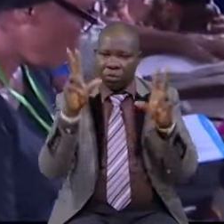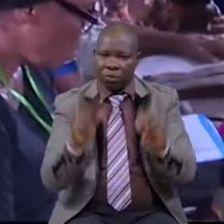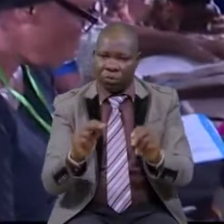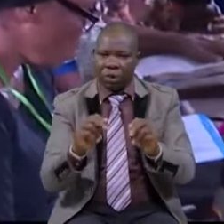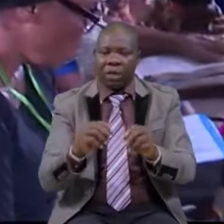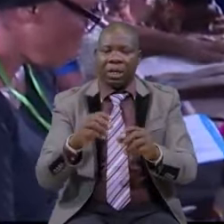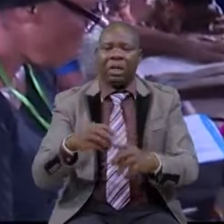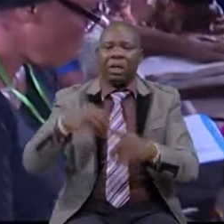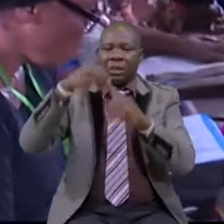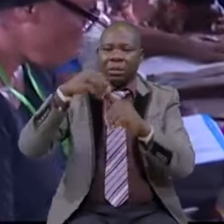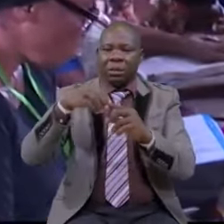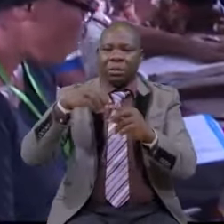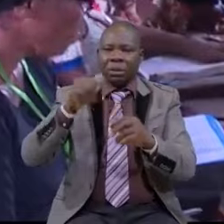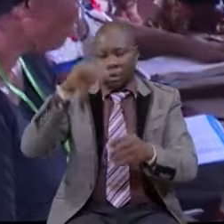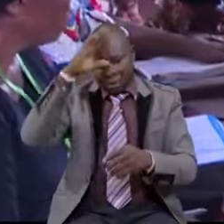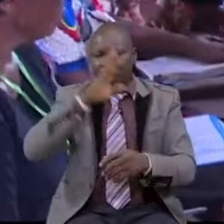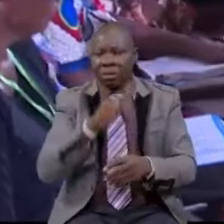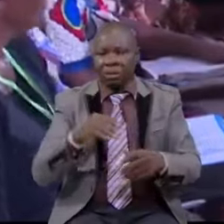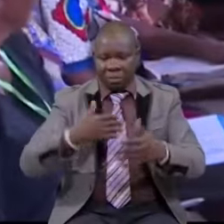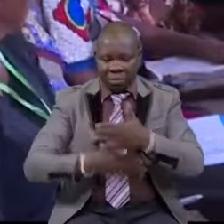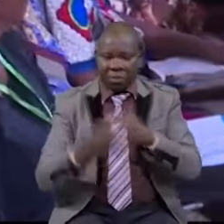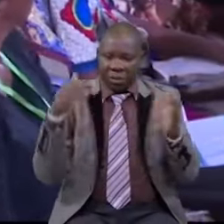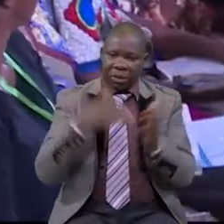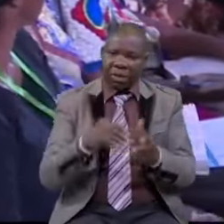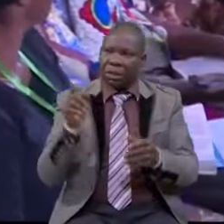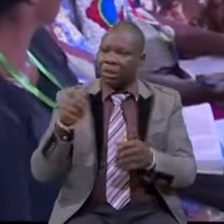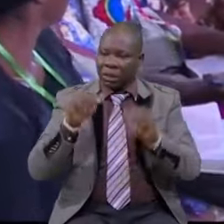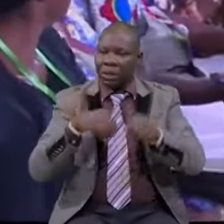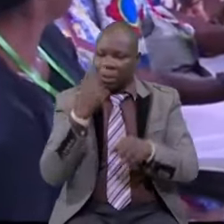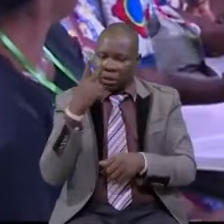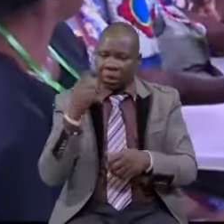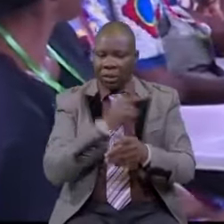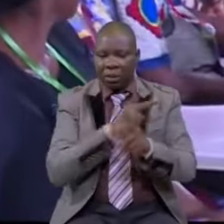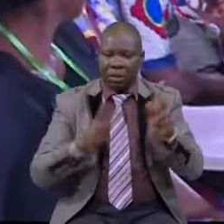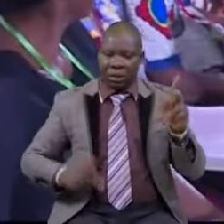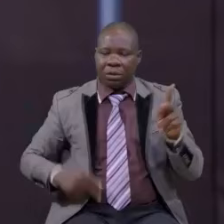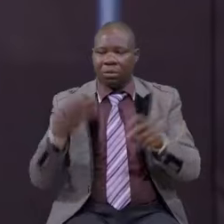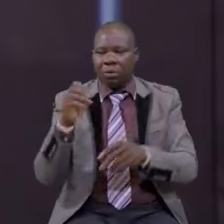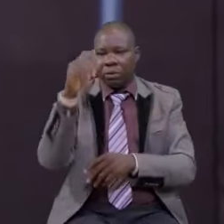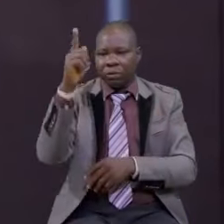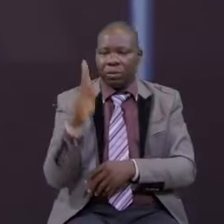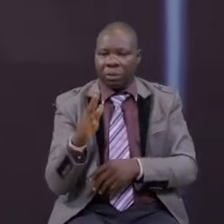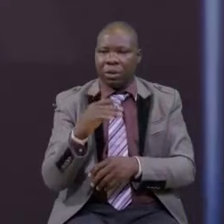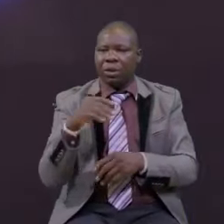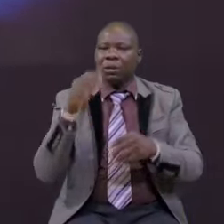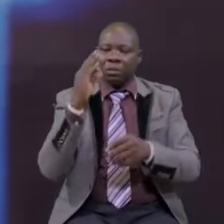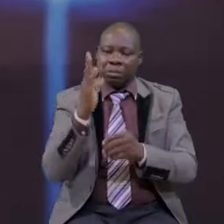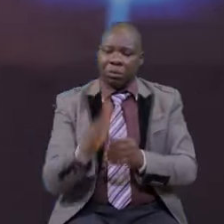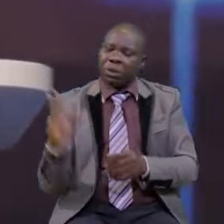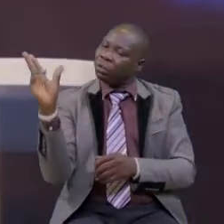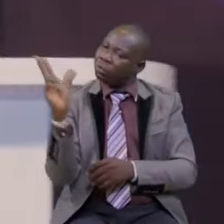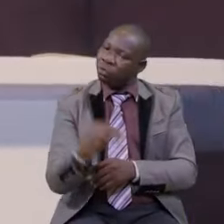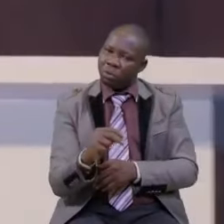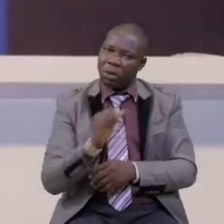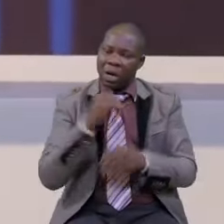born again, he cannot see the kingdom of God. Preacher, nay, I have money. I have contacts. I